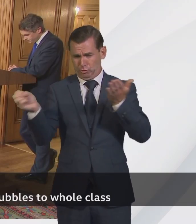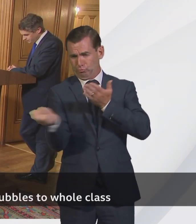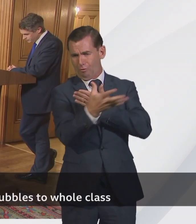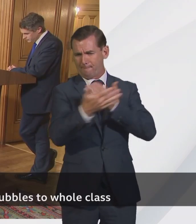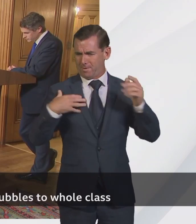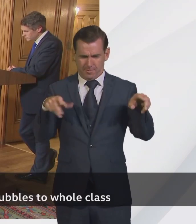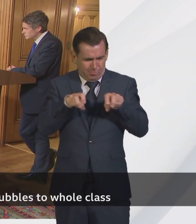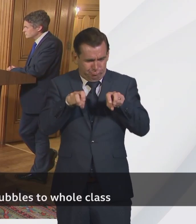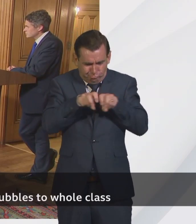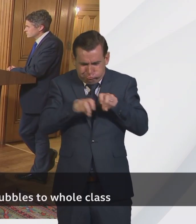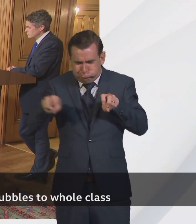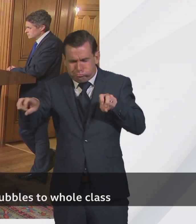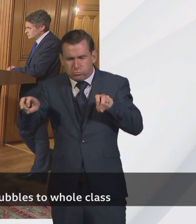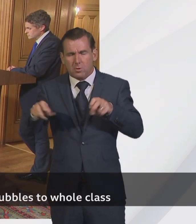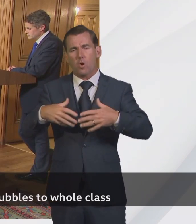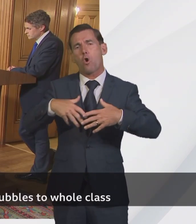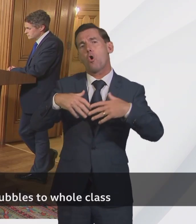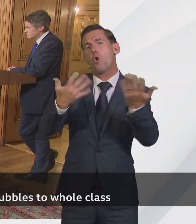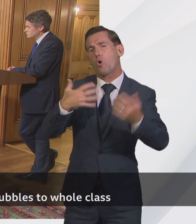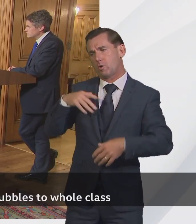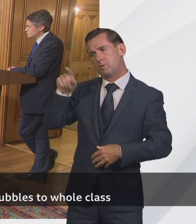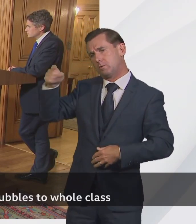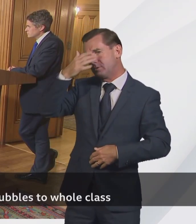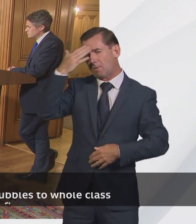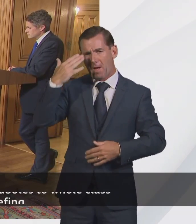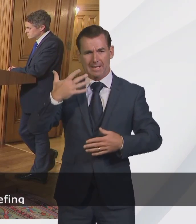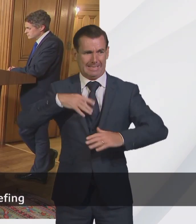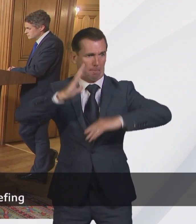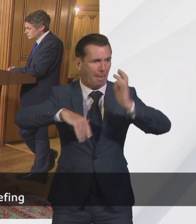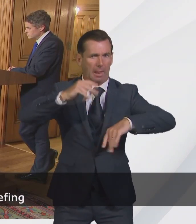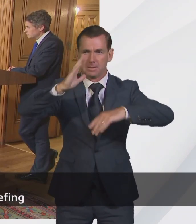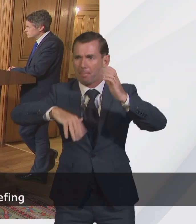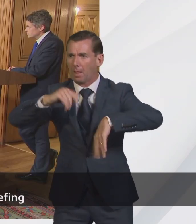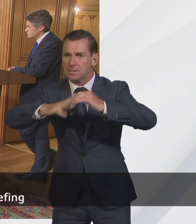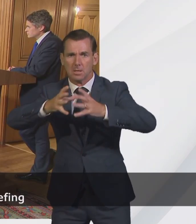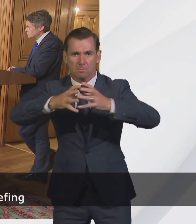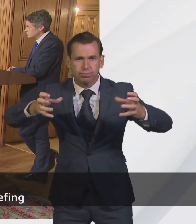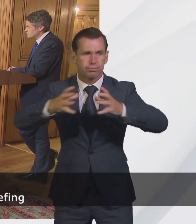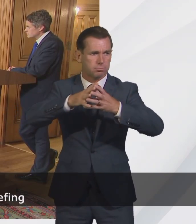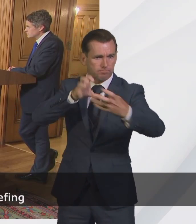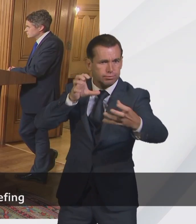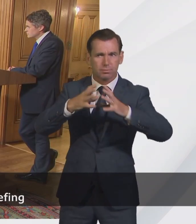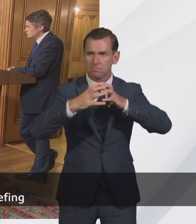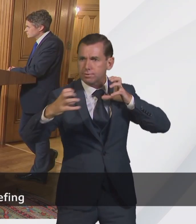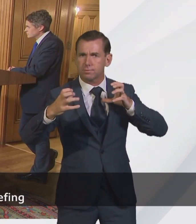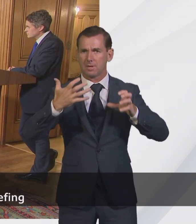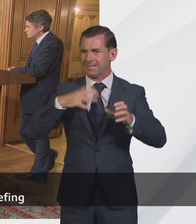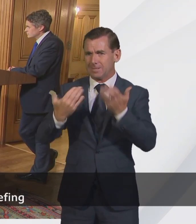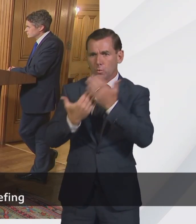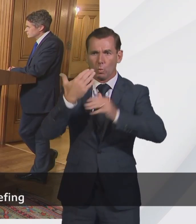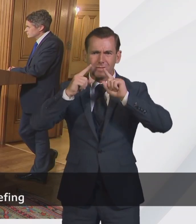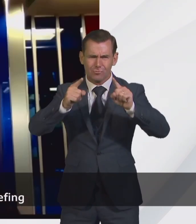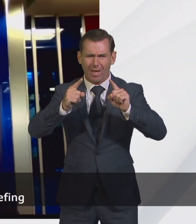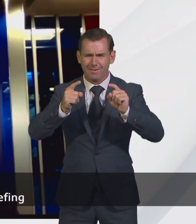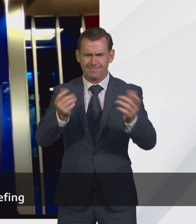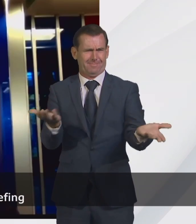to spend the summer helping schools get new buildings and recruit new teachers for classrooms that are not yet built? Because unless you do one